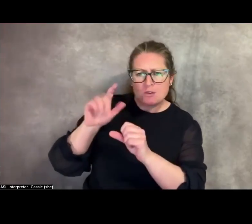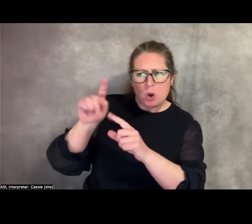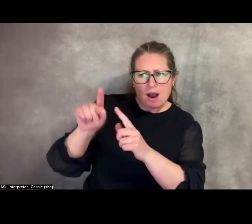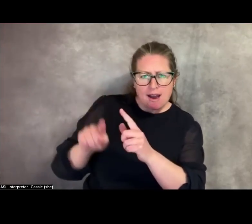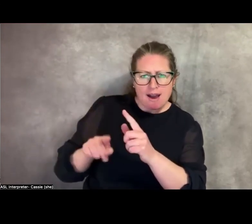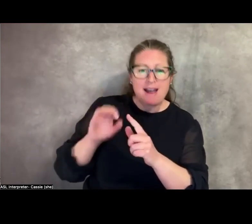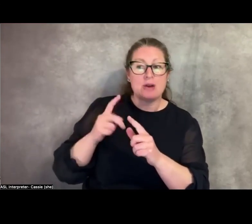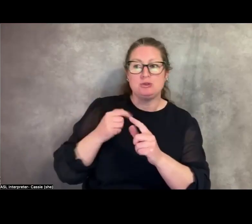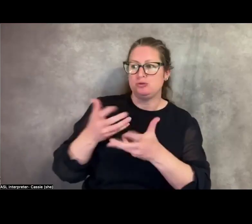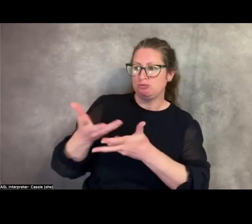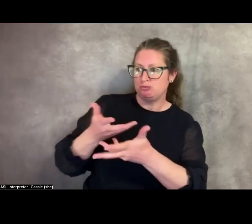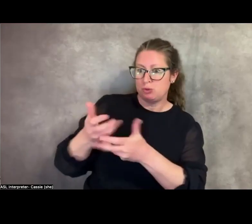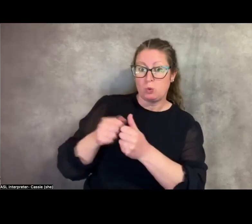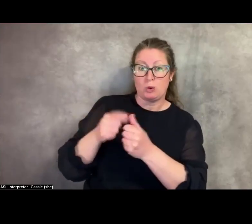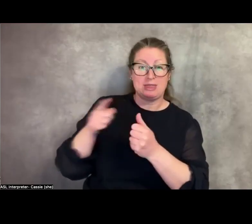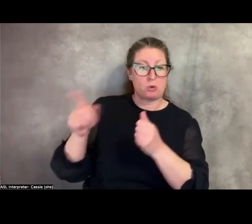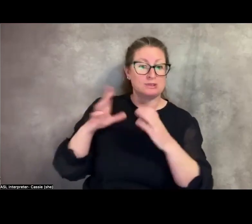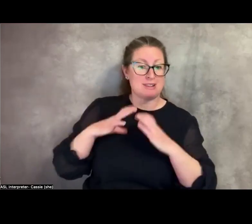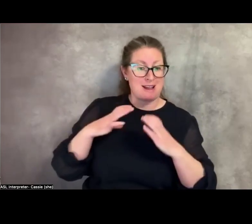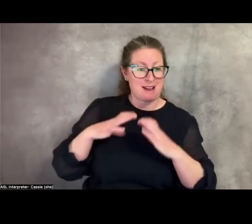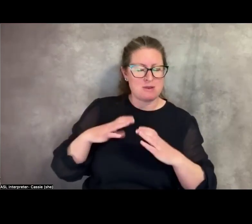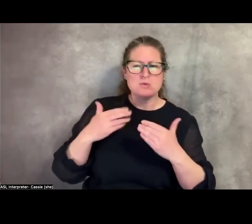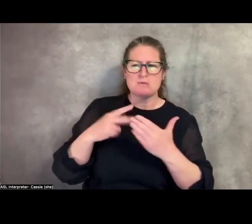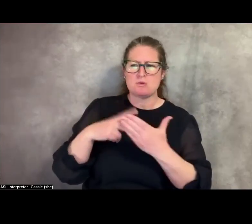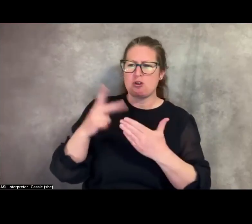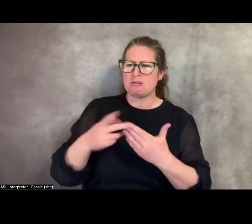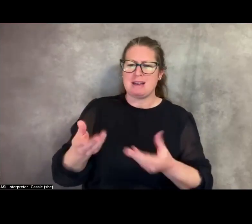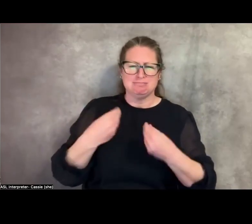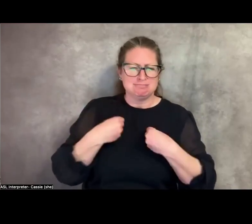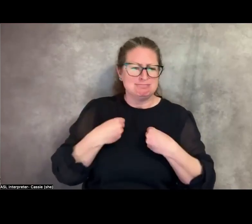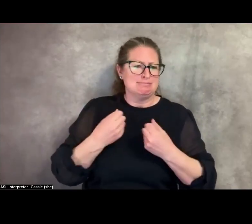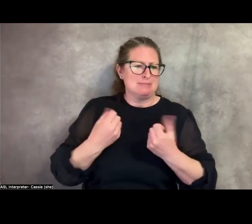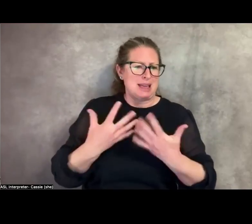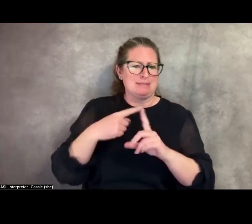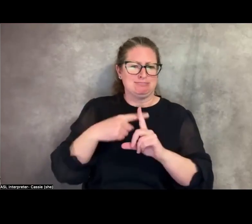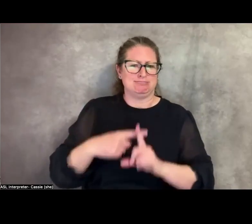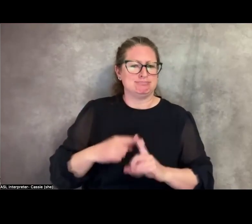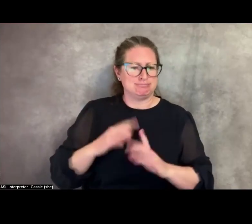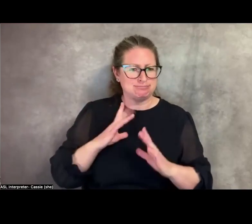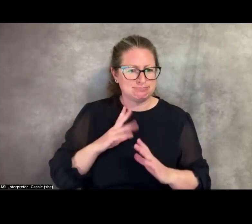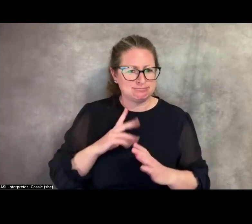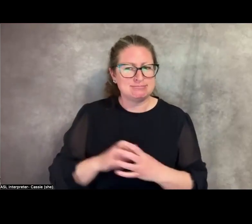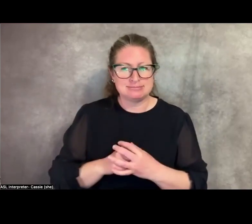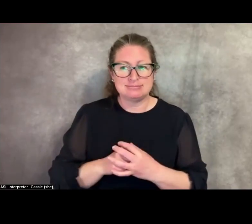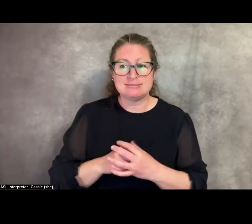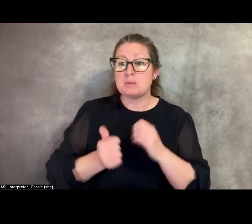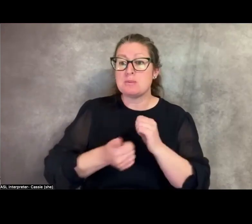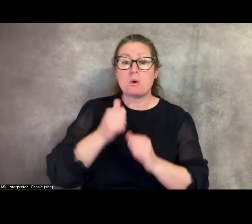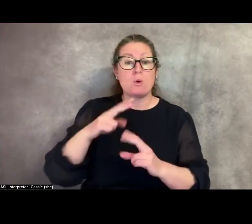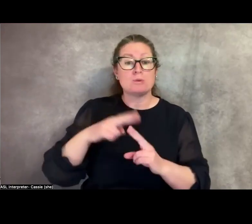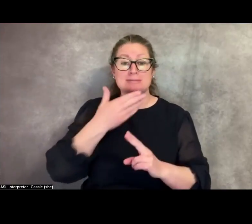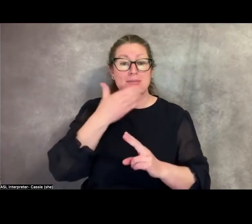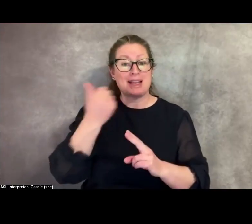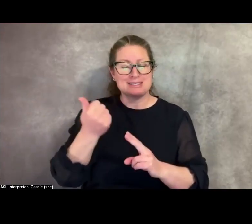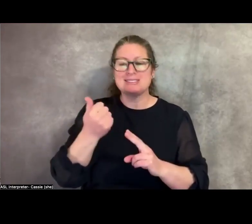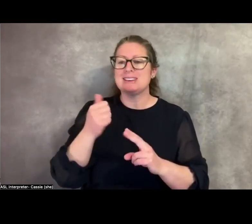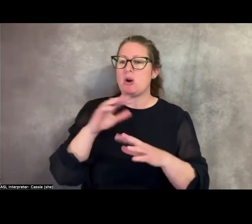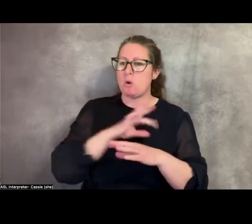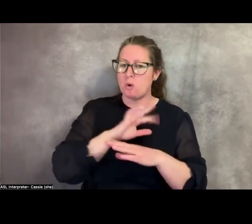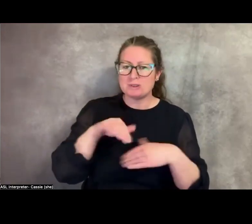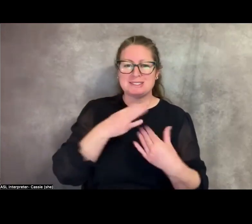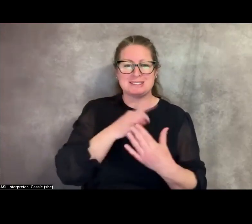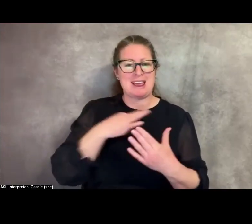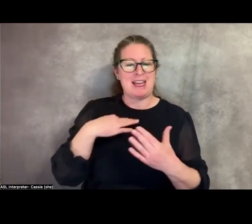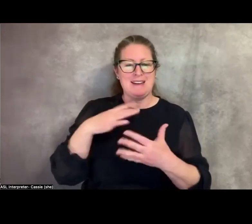This program has brought so many great things, most of all the unity of the entire staff, now working as